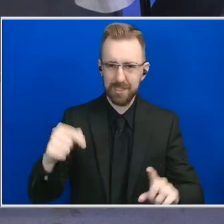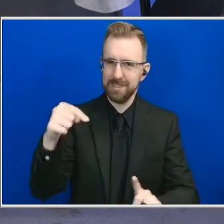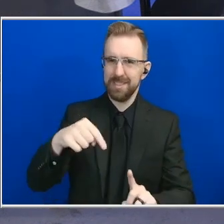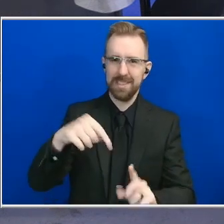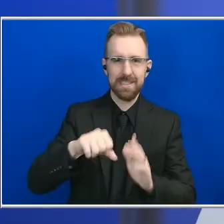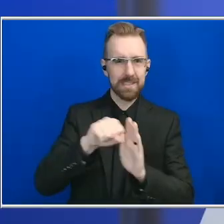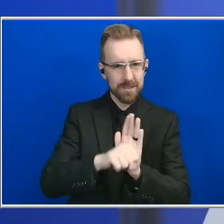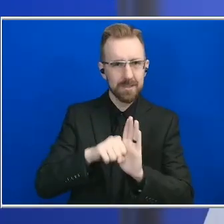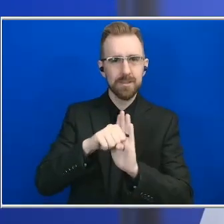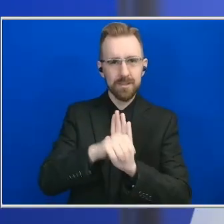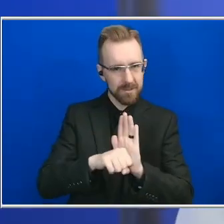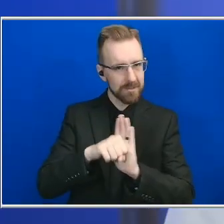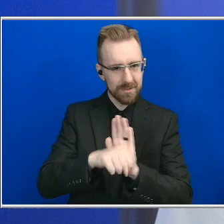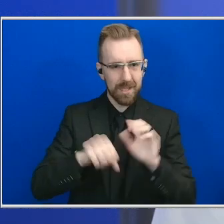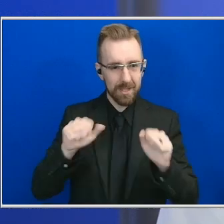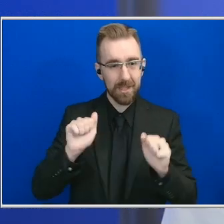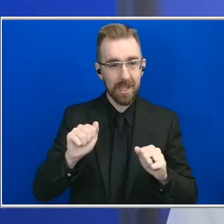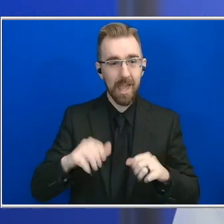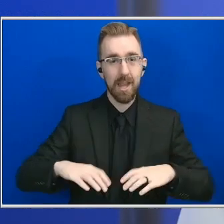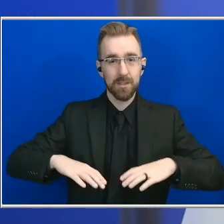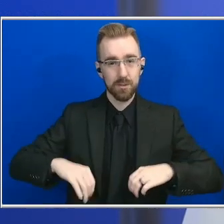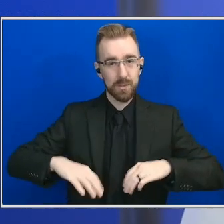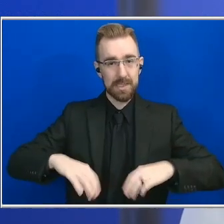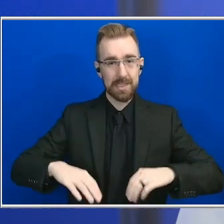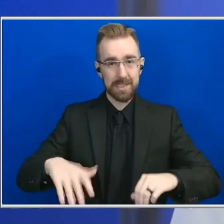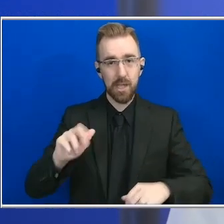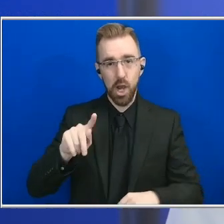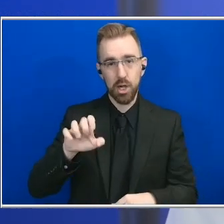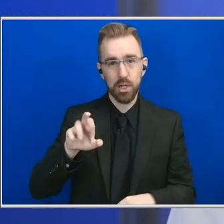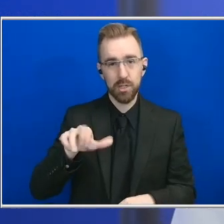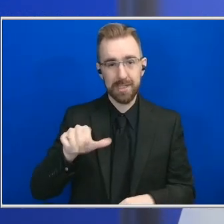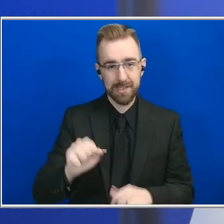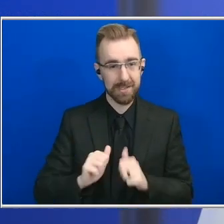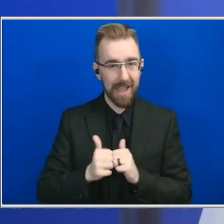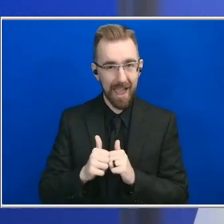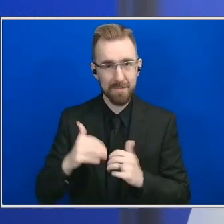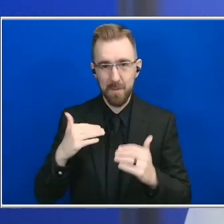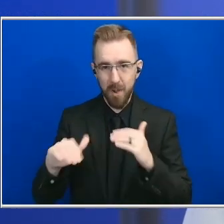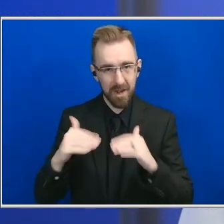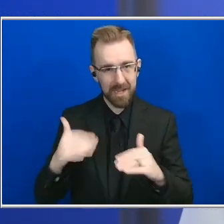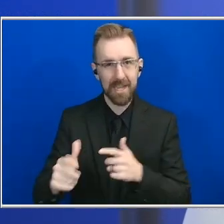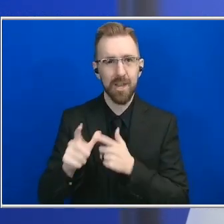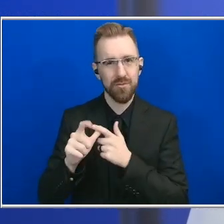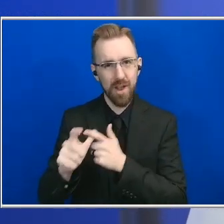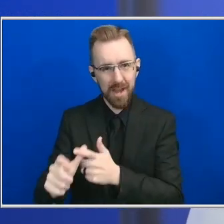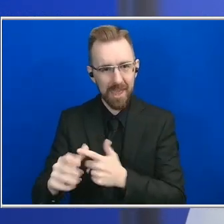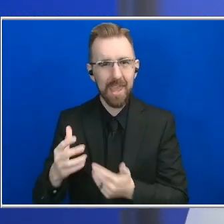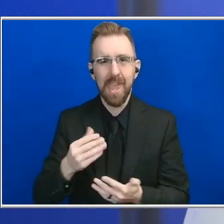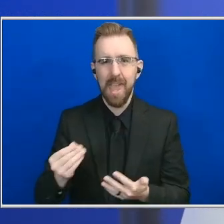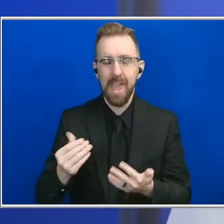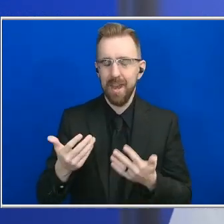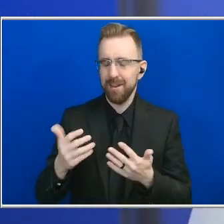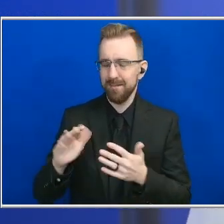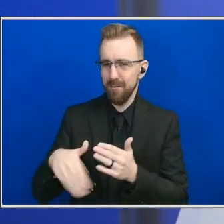You can squeeze those leg arteries by walking and running, Yeah. and Right. but if you're struggling